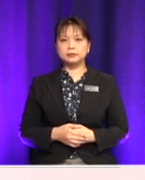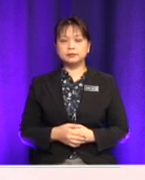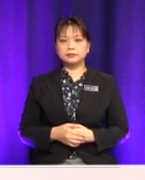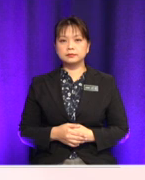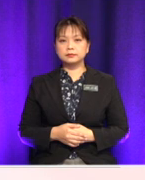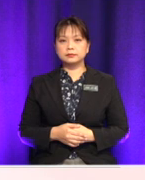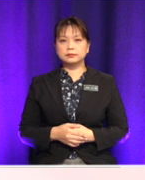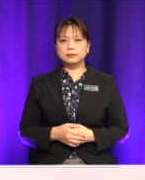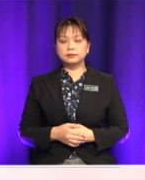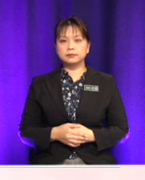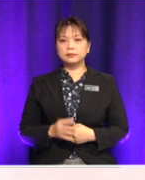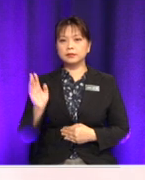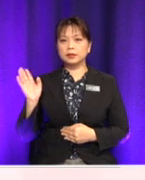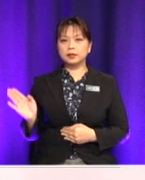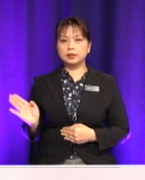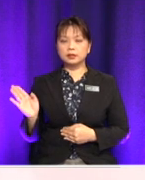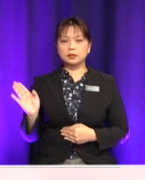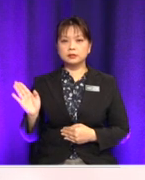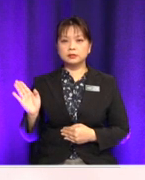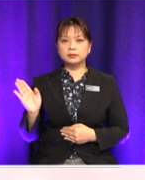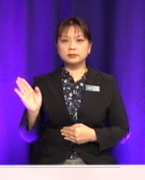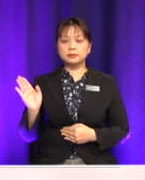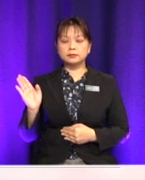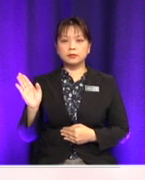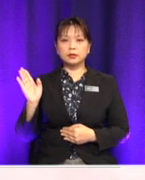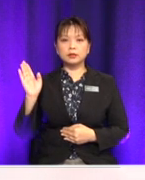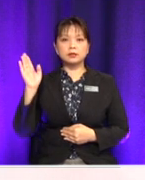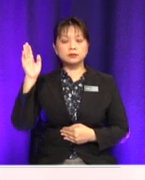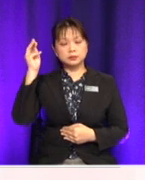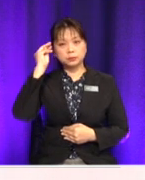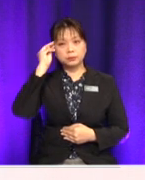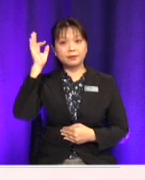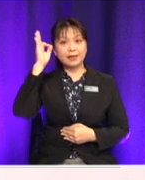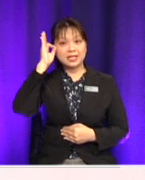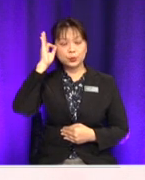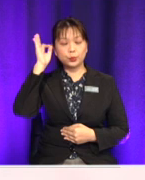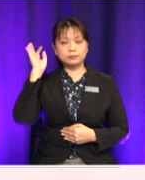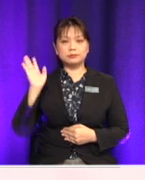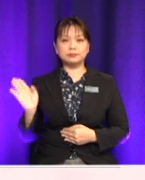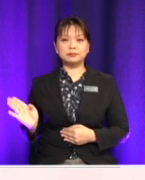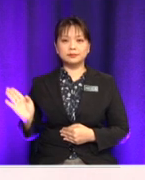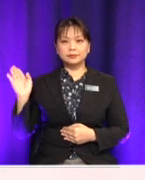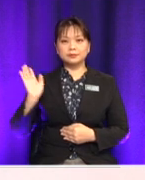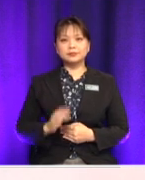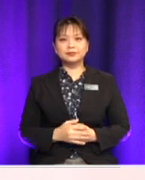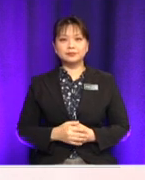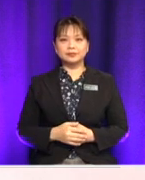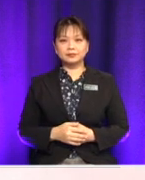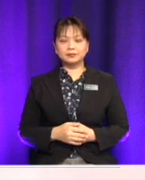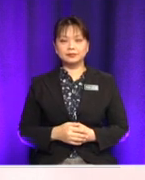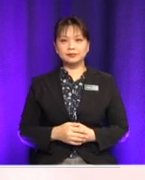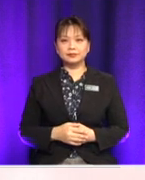in the house, Muhammad Faizul Akmal bin Muhammad Senin. Hi! Hi, hi